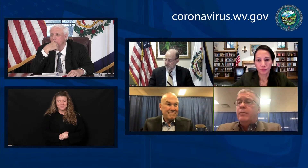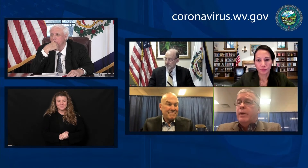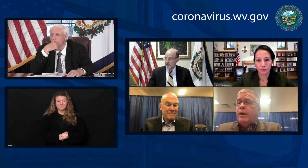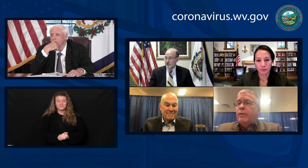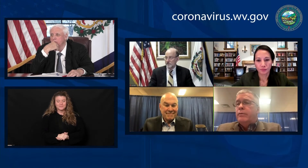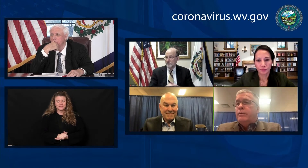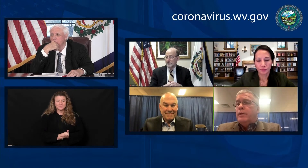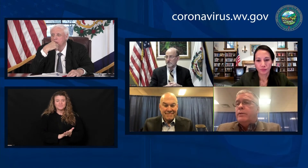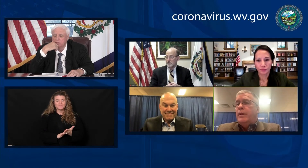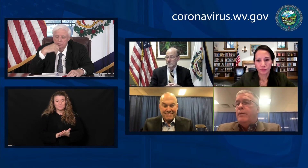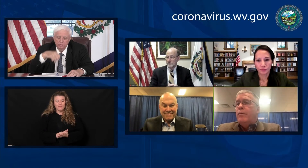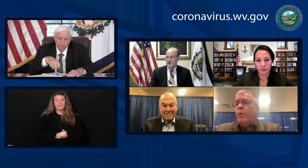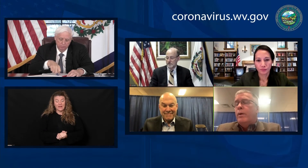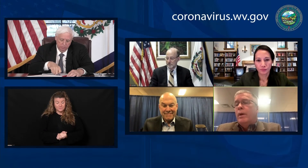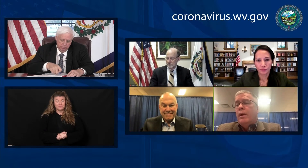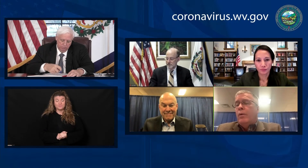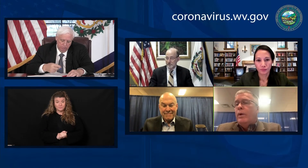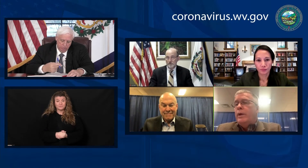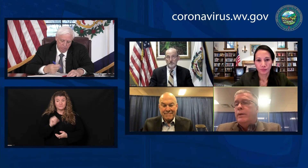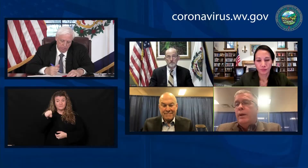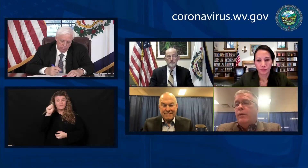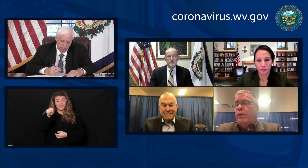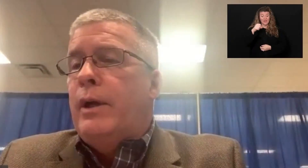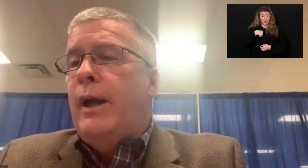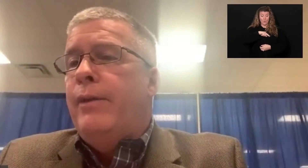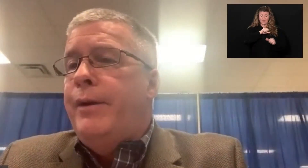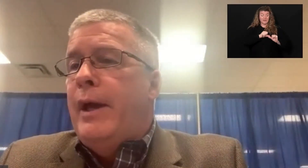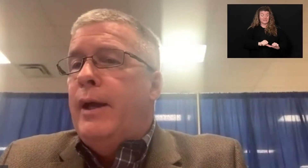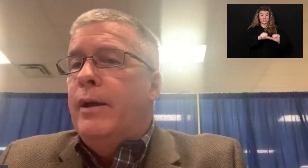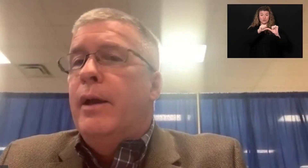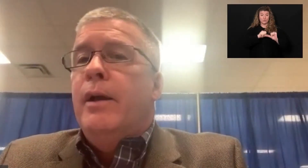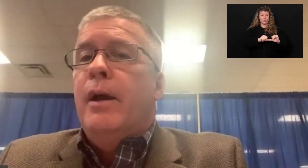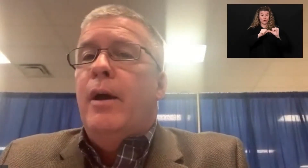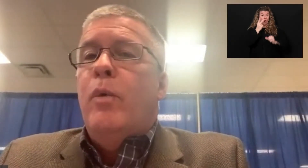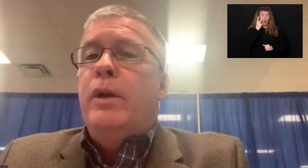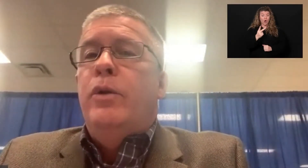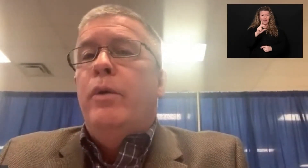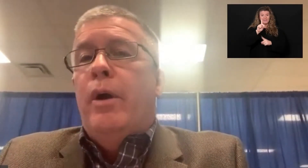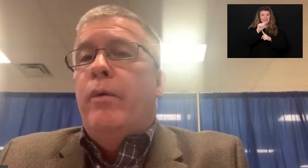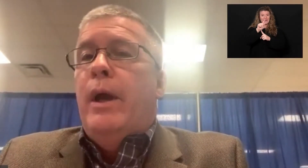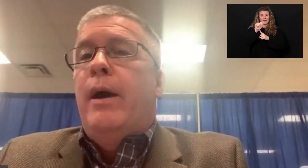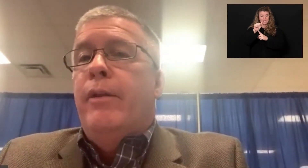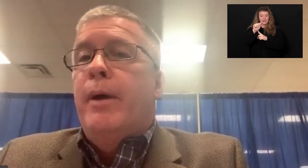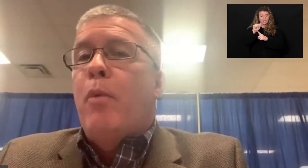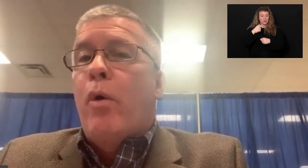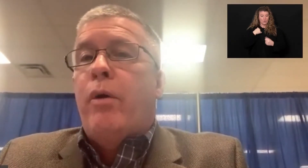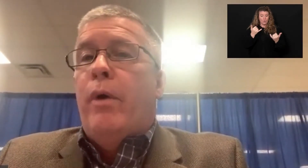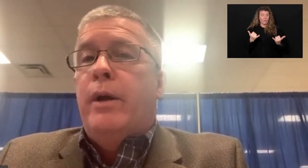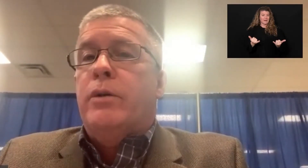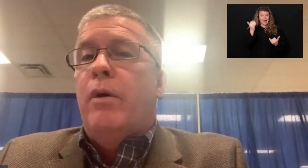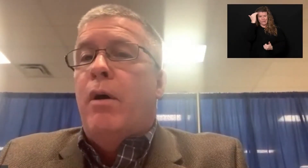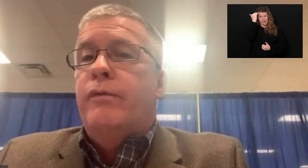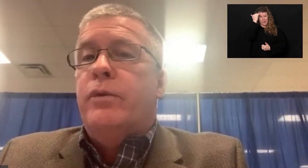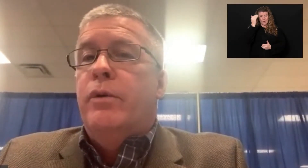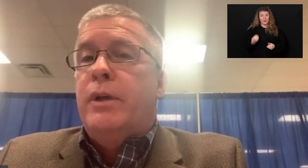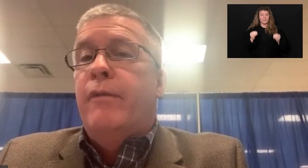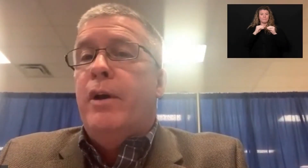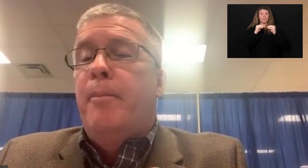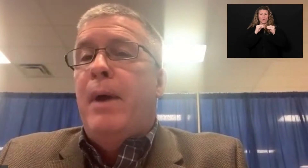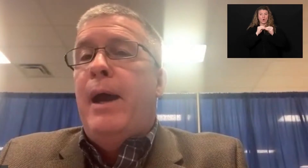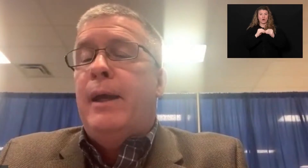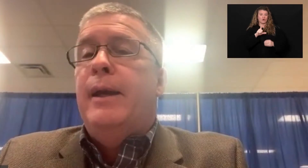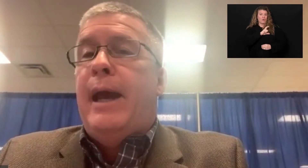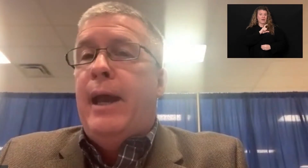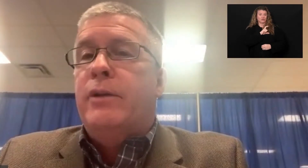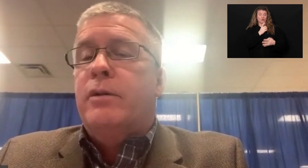Yes, Governor. Stephen, we continue to look at the data. We do know now that more correctional officers have